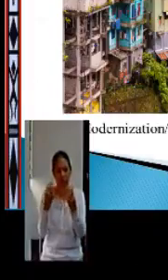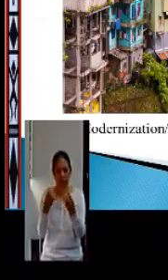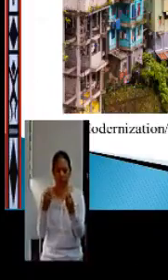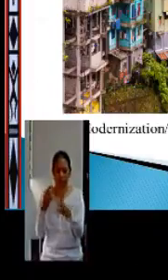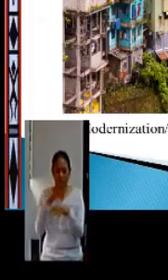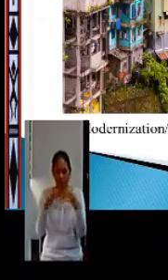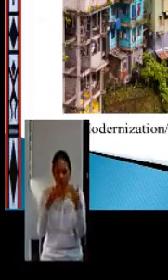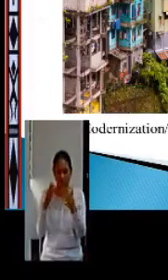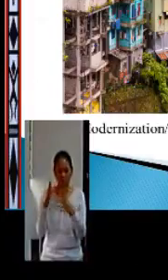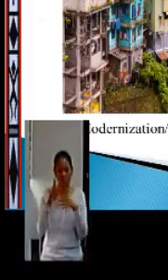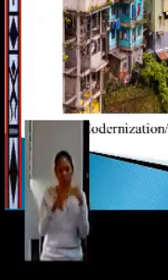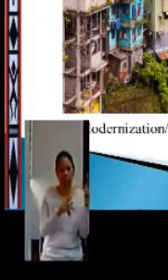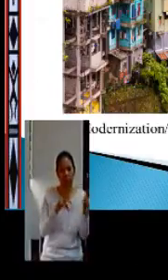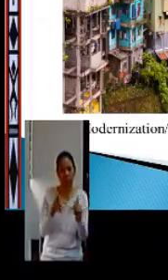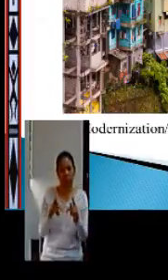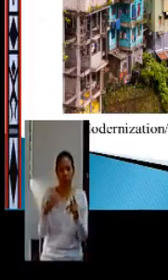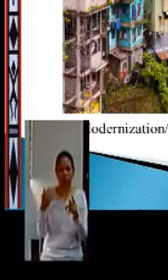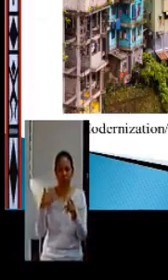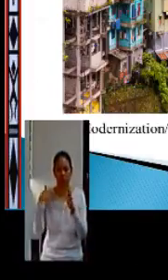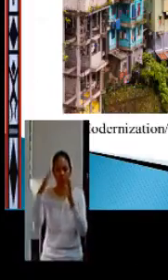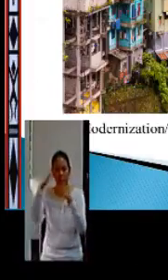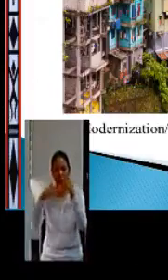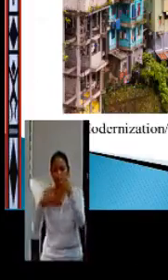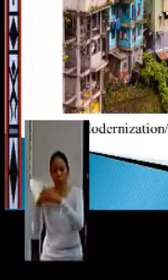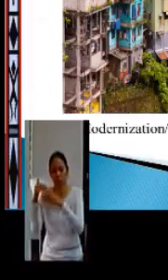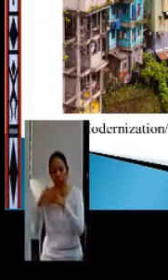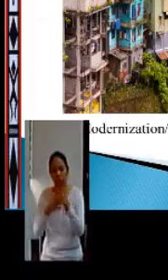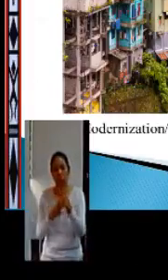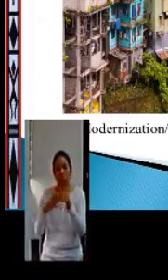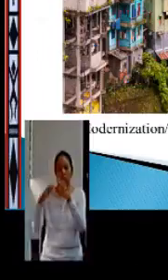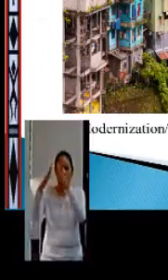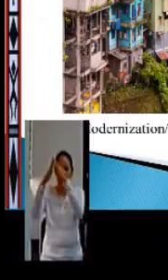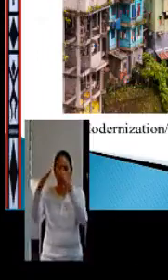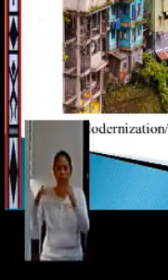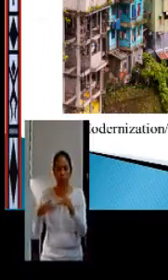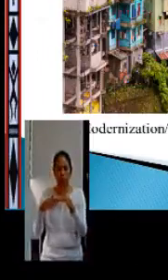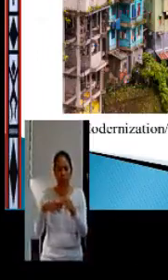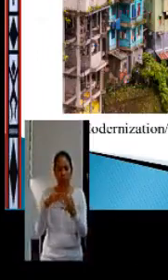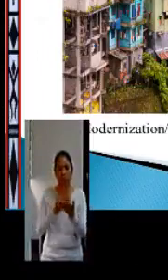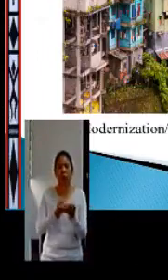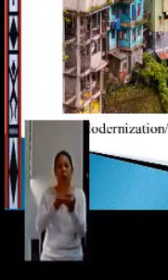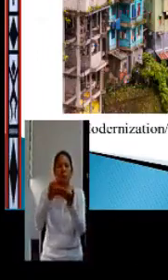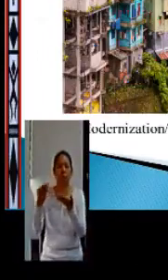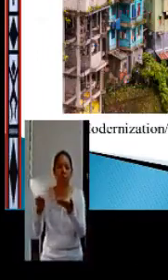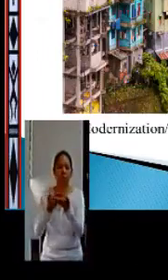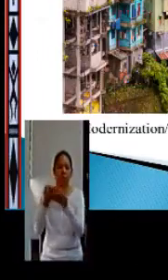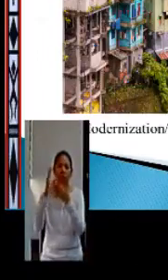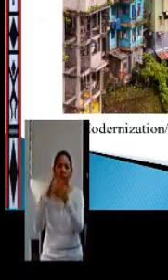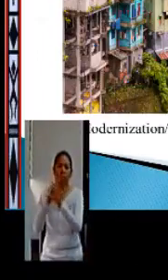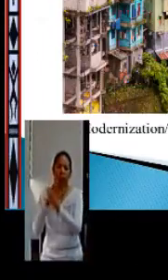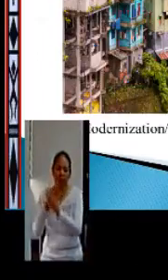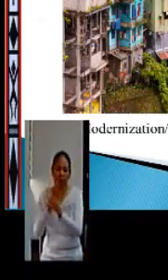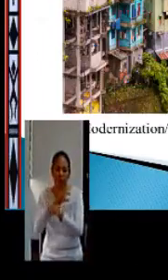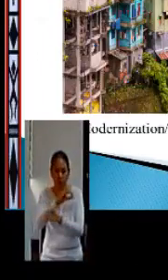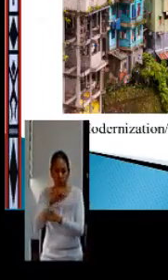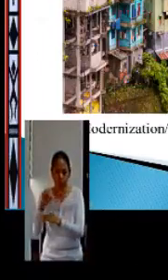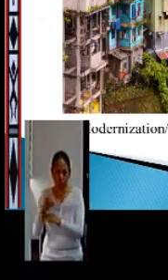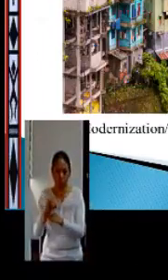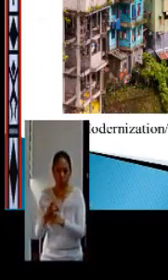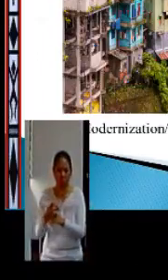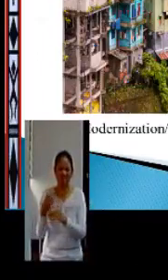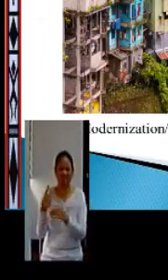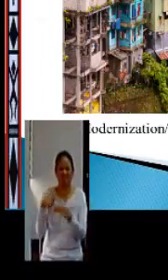ng mga tao doon nagtayo ng bahay, bumili ng mga sasakyan, and then of course, we become an overcrowded place. Kasama na